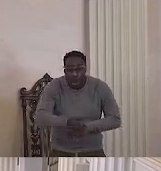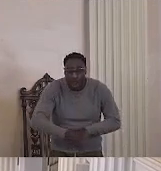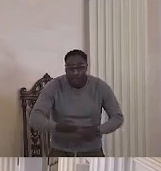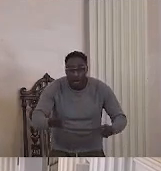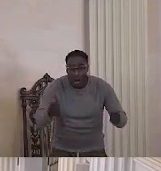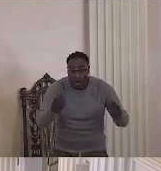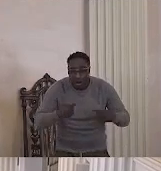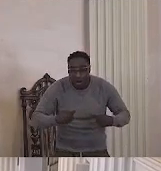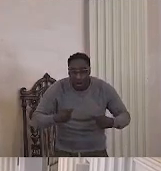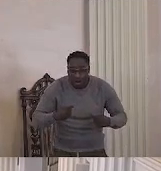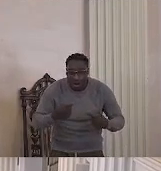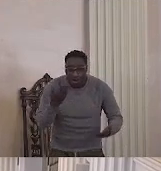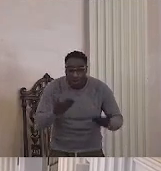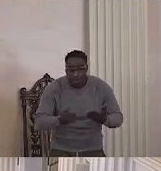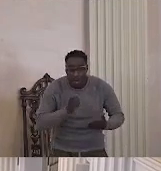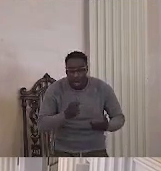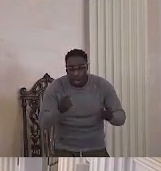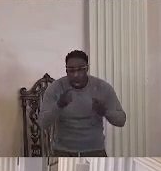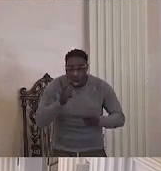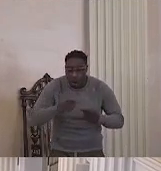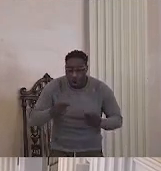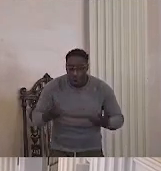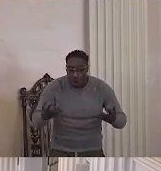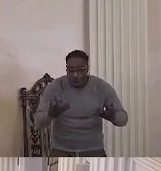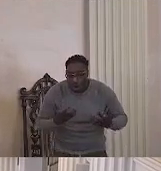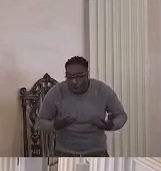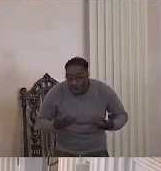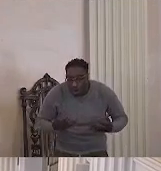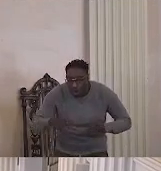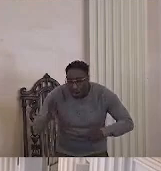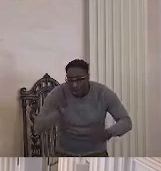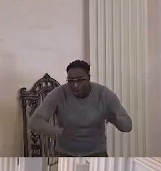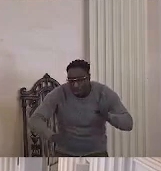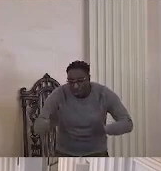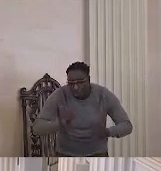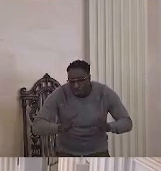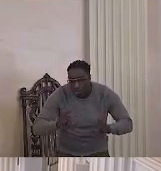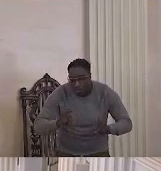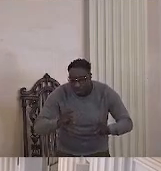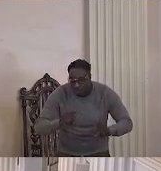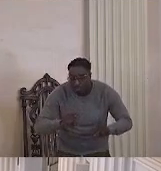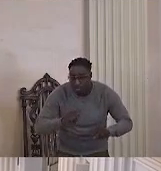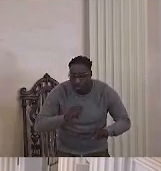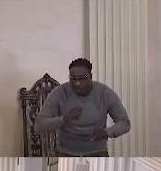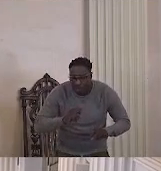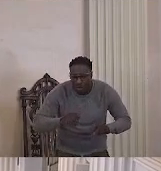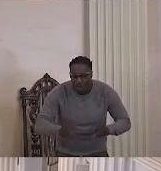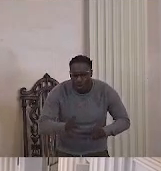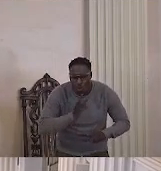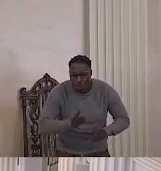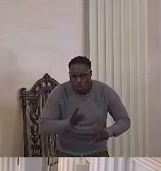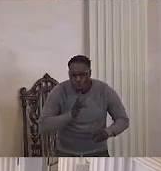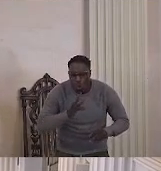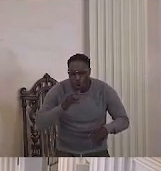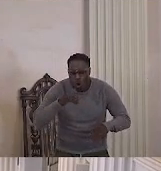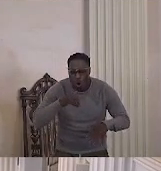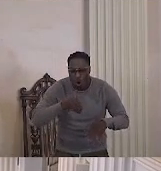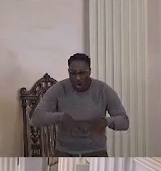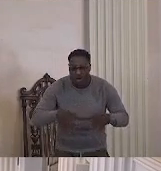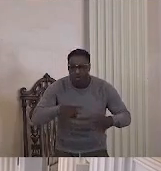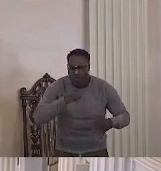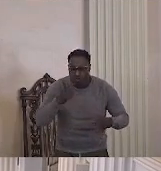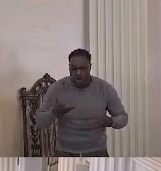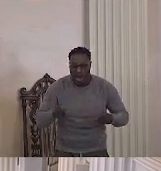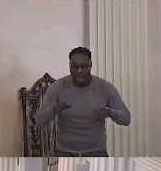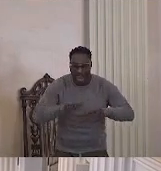it might come with a steady touch. The people haven't drank in so long, the water won't even make mud.